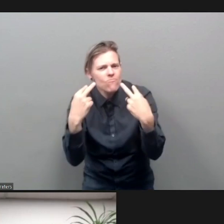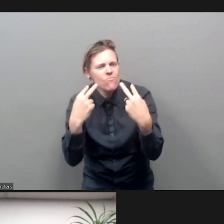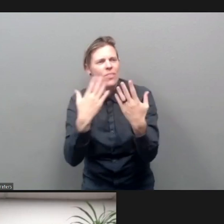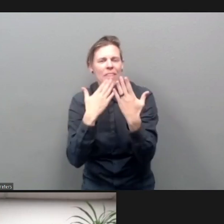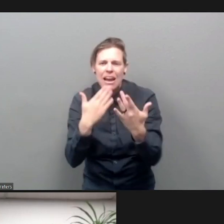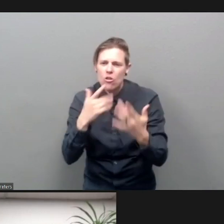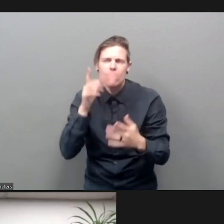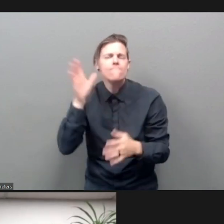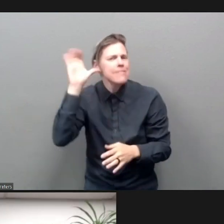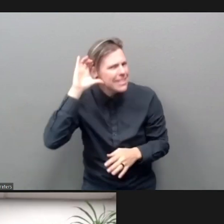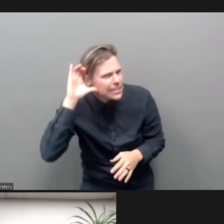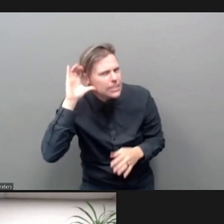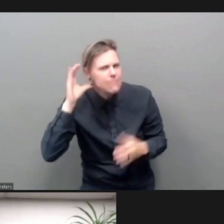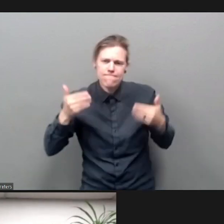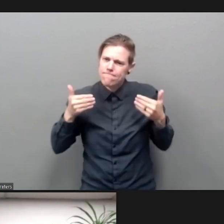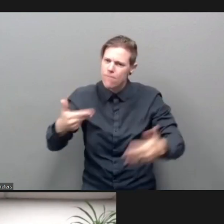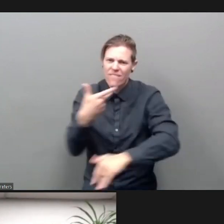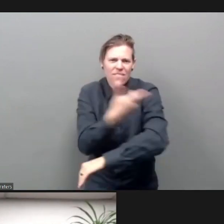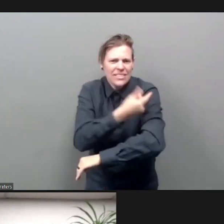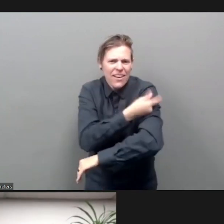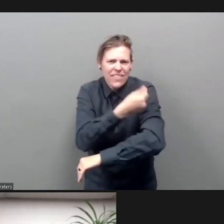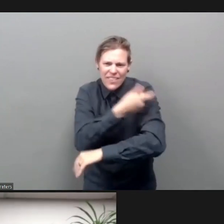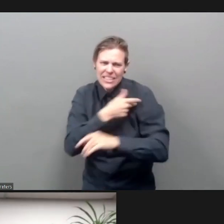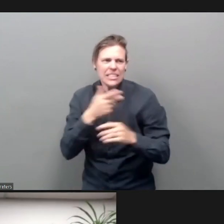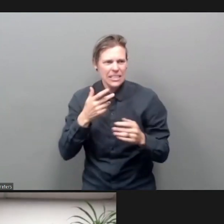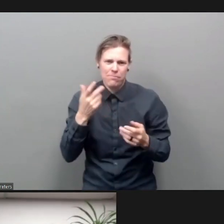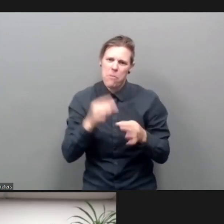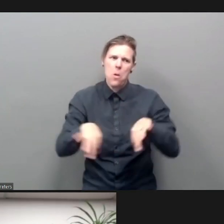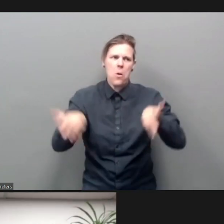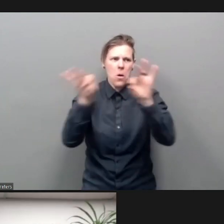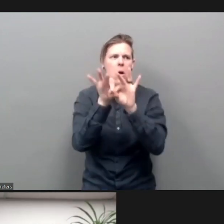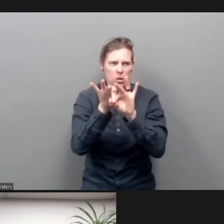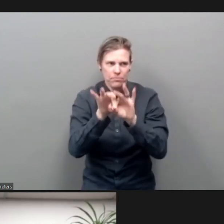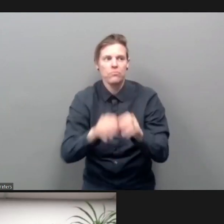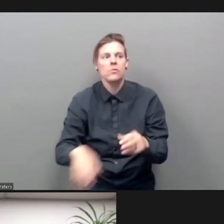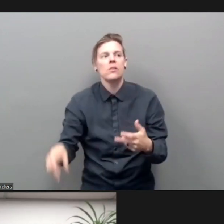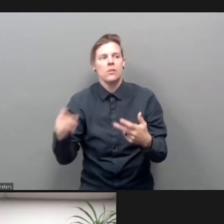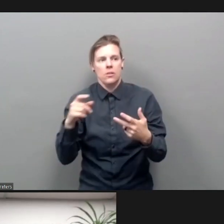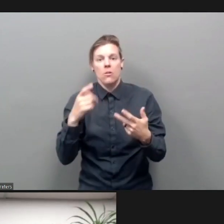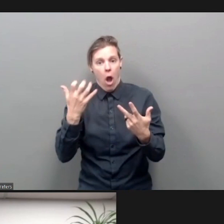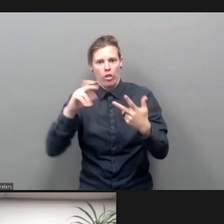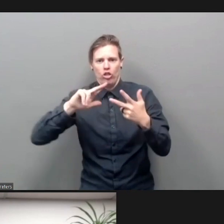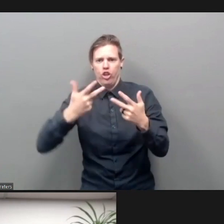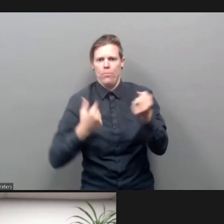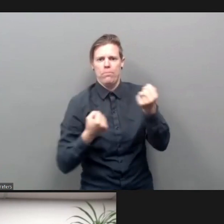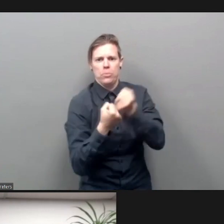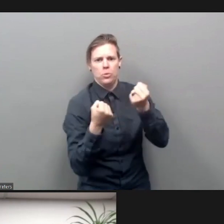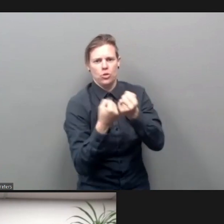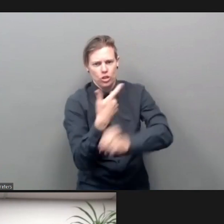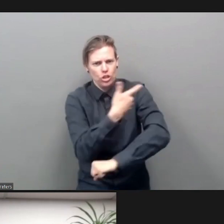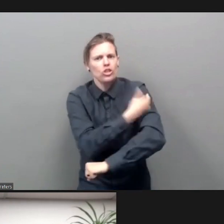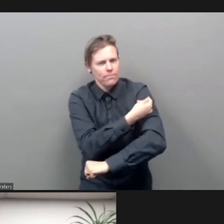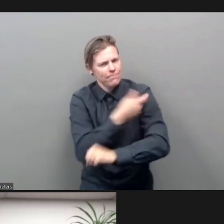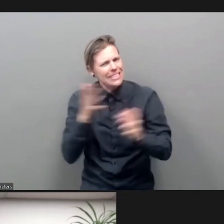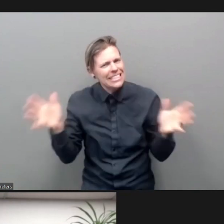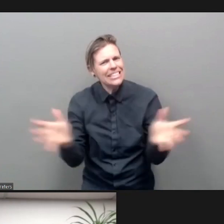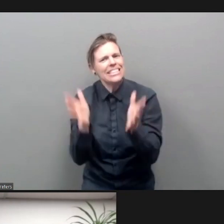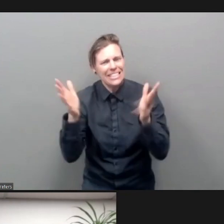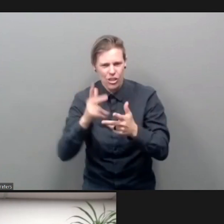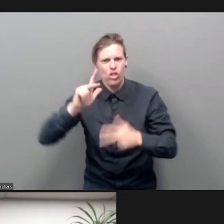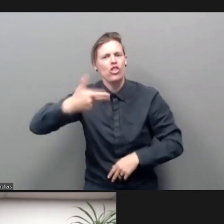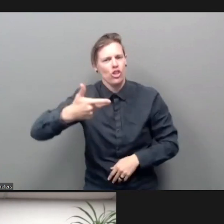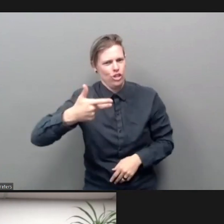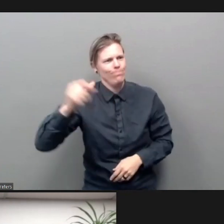to getting your now booster shots. And I want to talk a little bit about that before I tell you about the cases. And you'll get a slide from